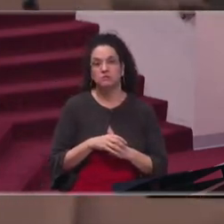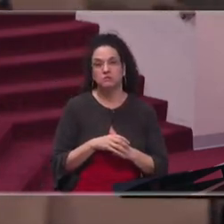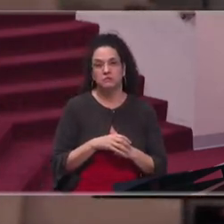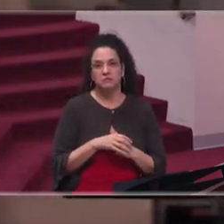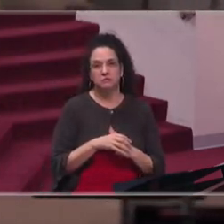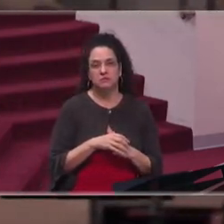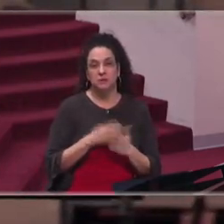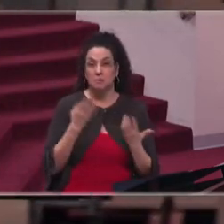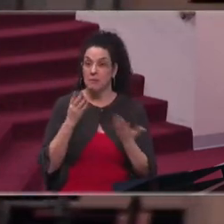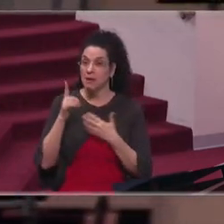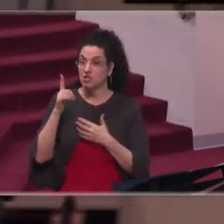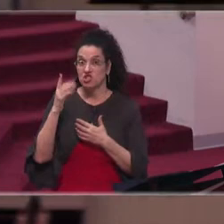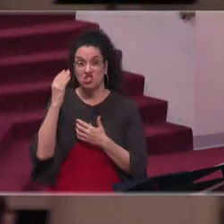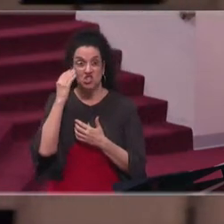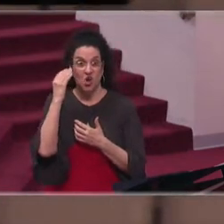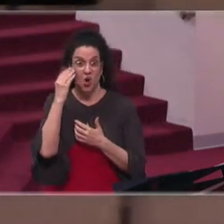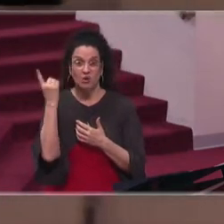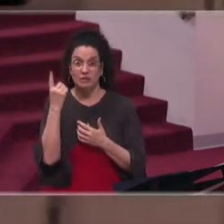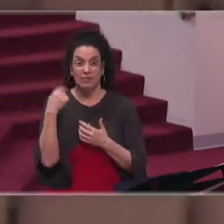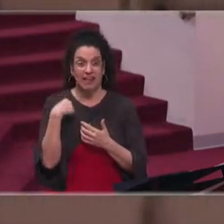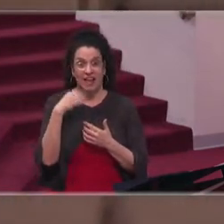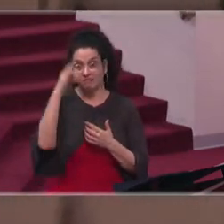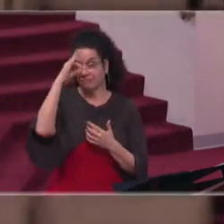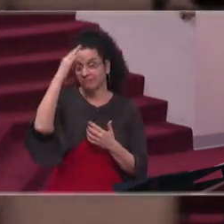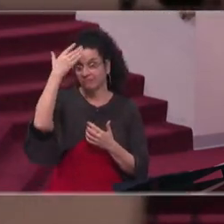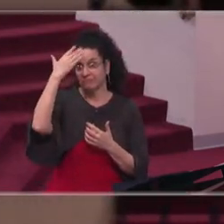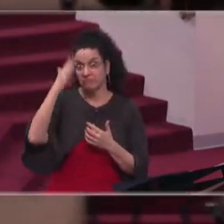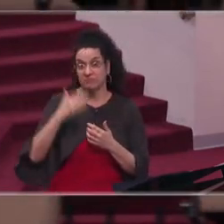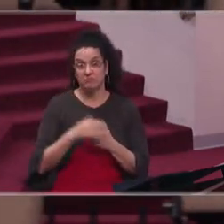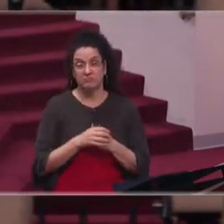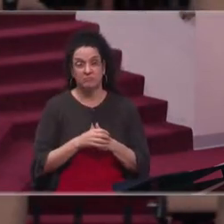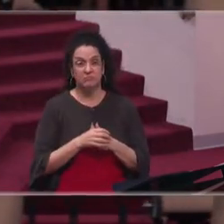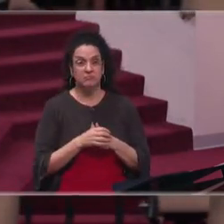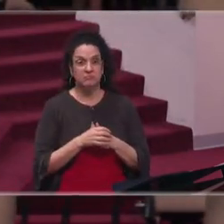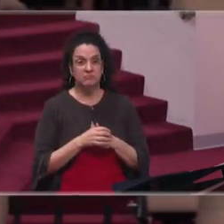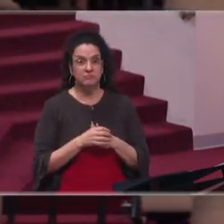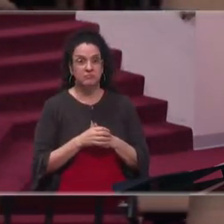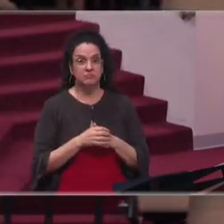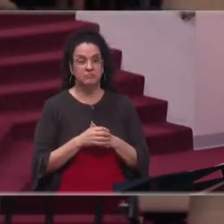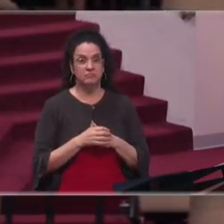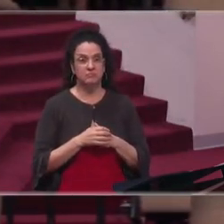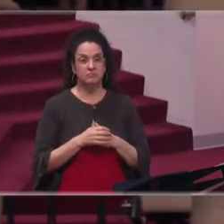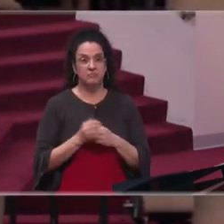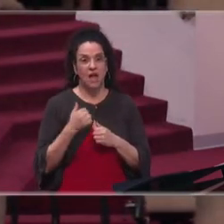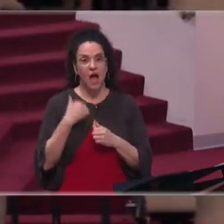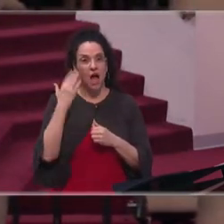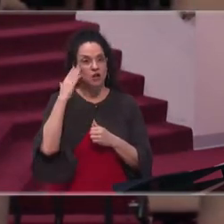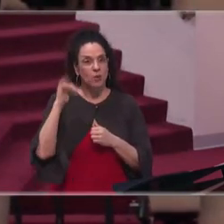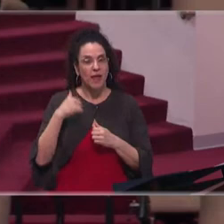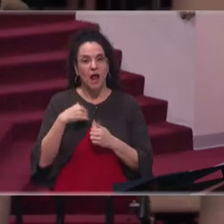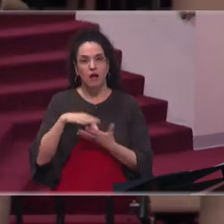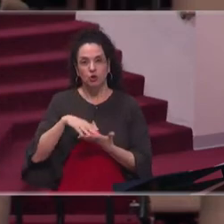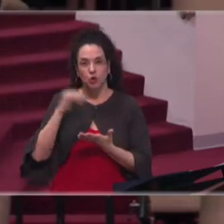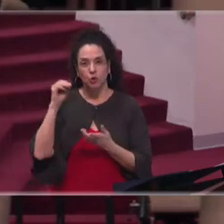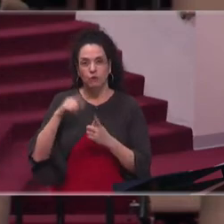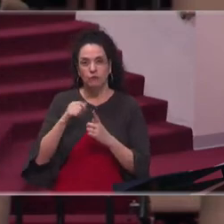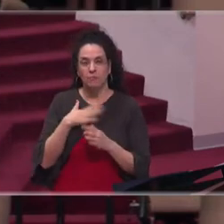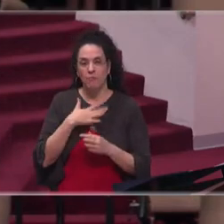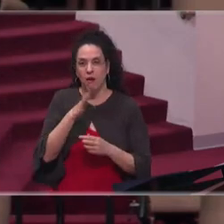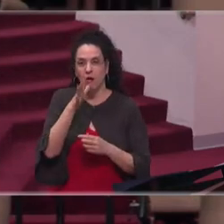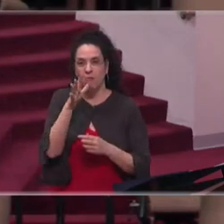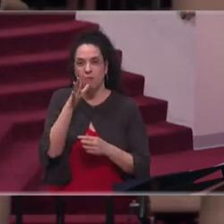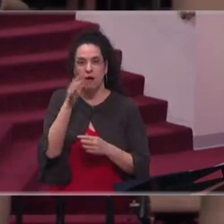Maybe she knows something that I don't know. But this I do know. I have learned from her as